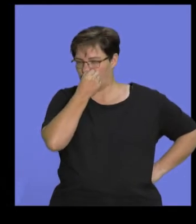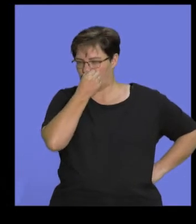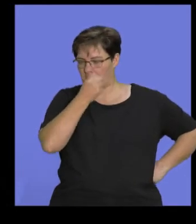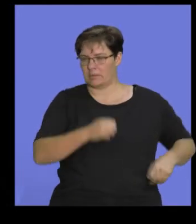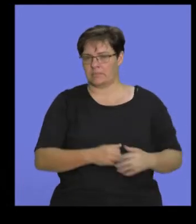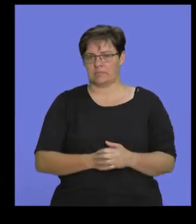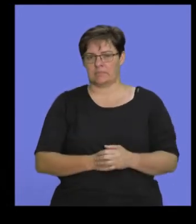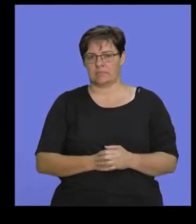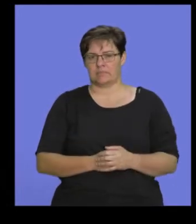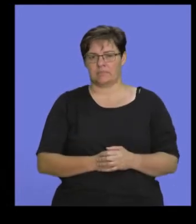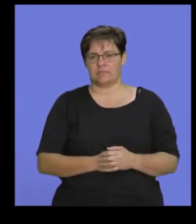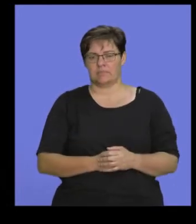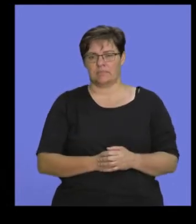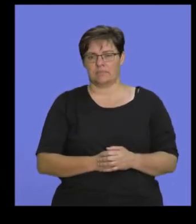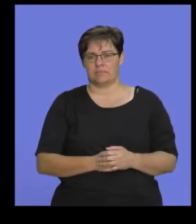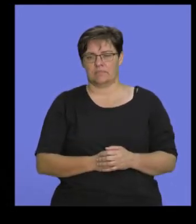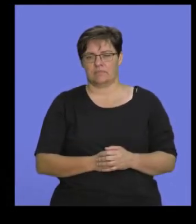Mm-hmm.